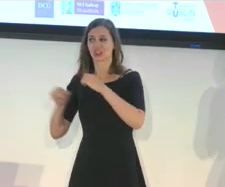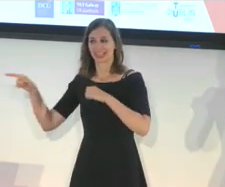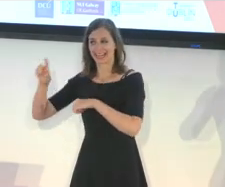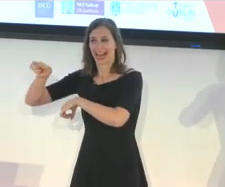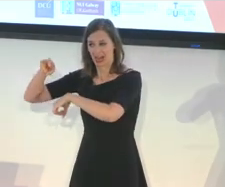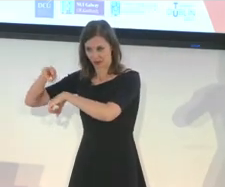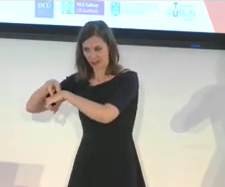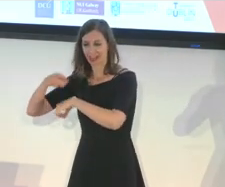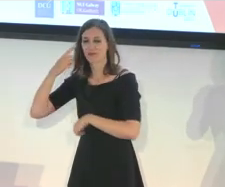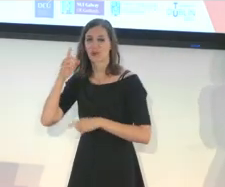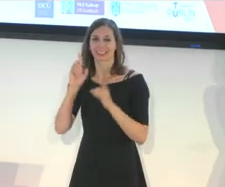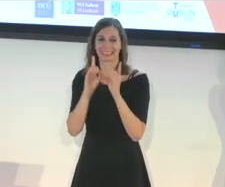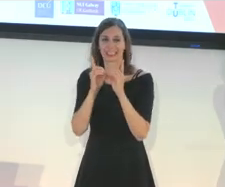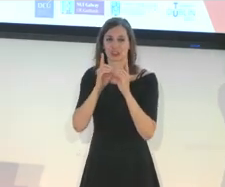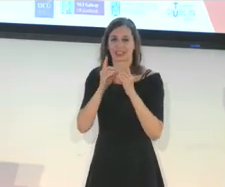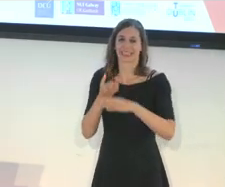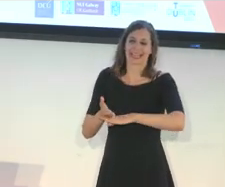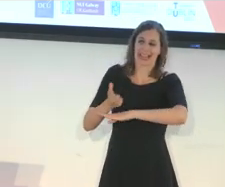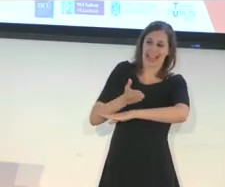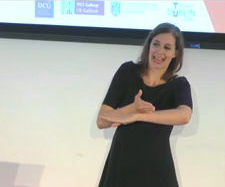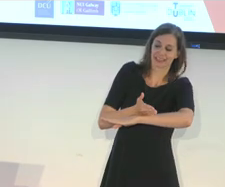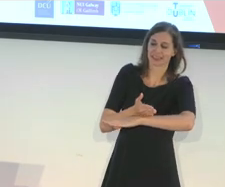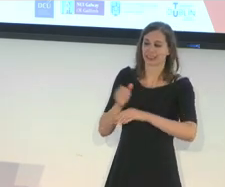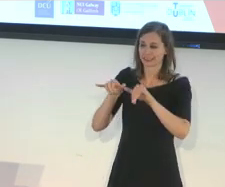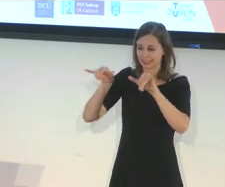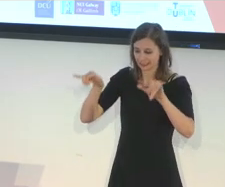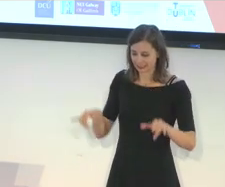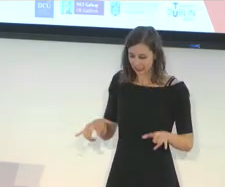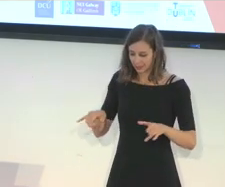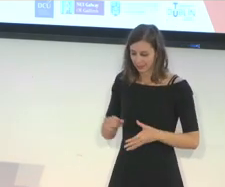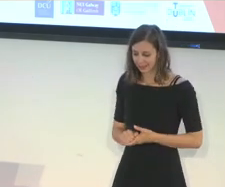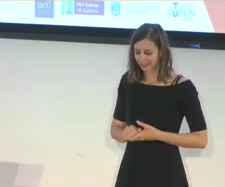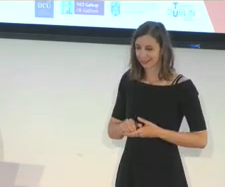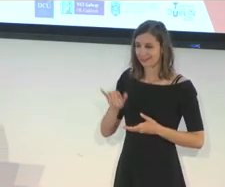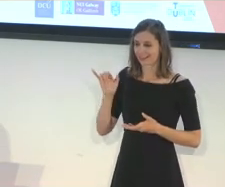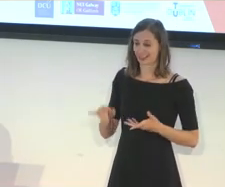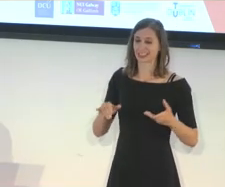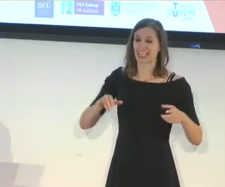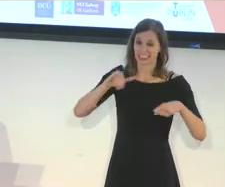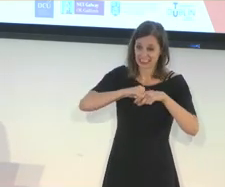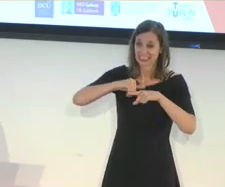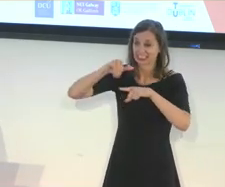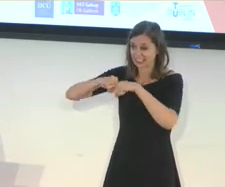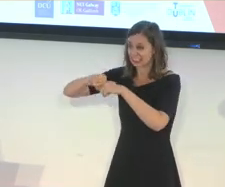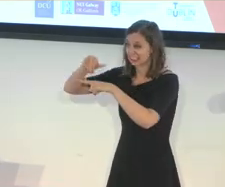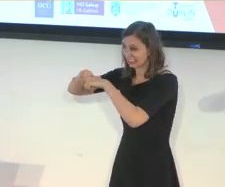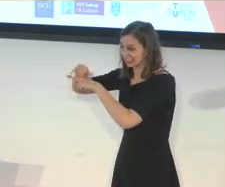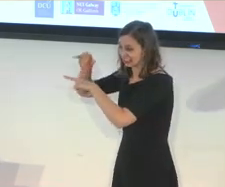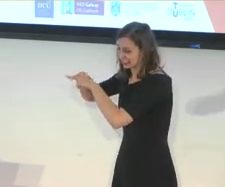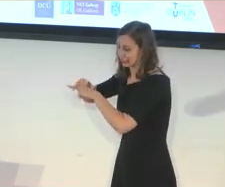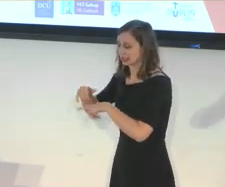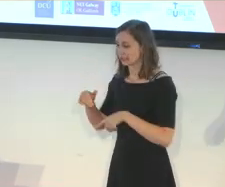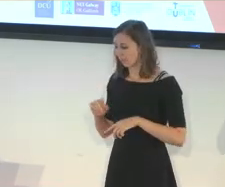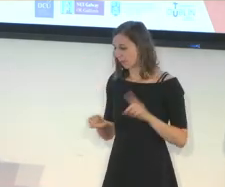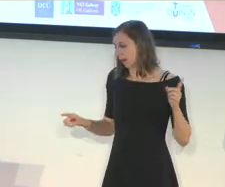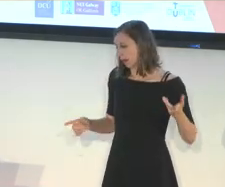Digitally Enhanced Systems. That does sound like a mouthful, but we call ourselves DREAL, which sounds really cool.